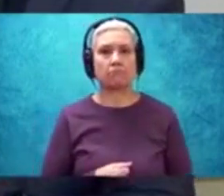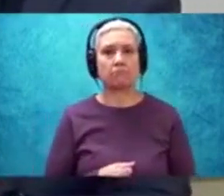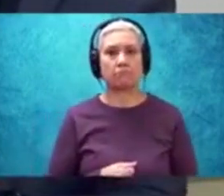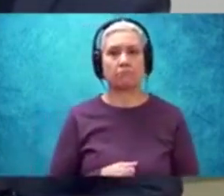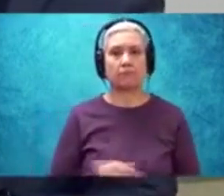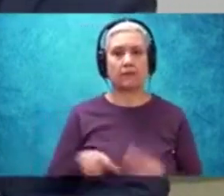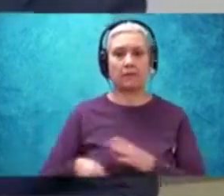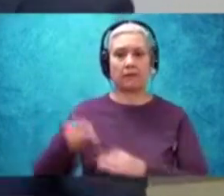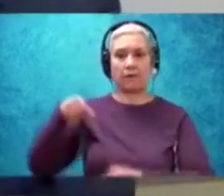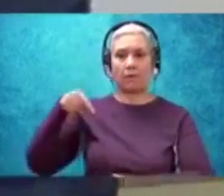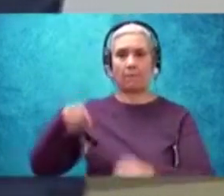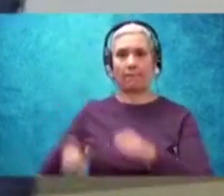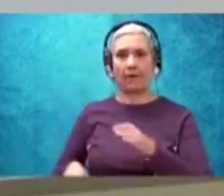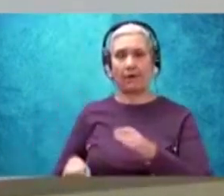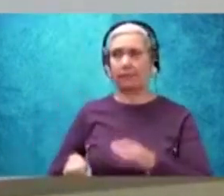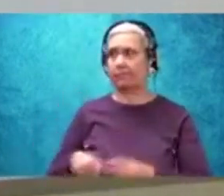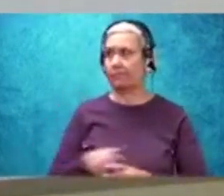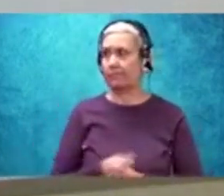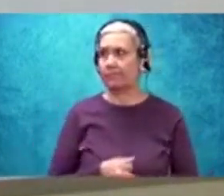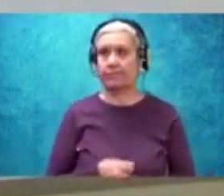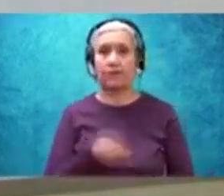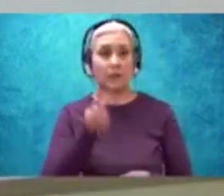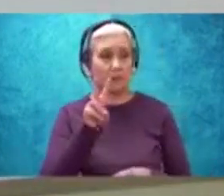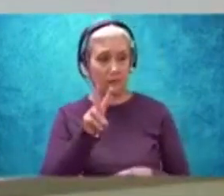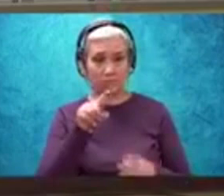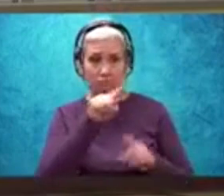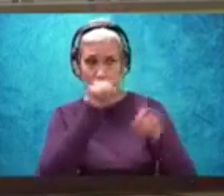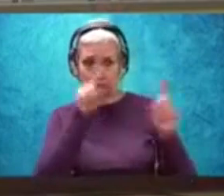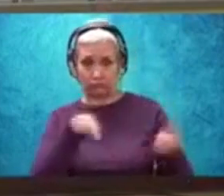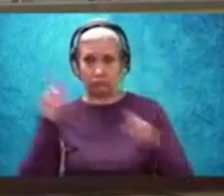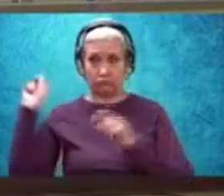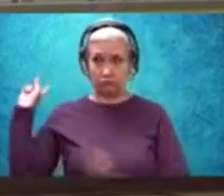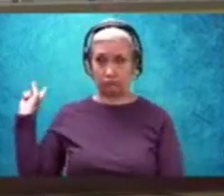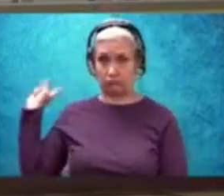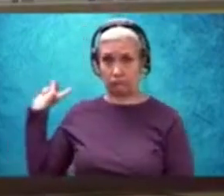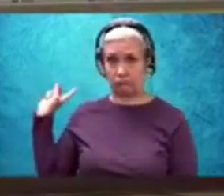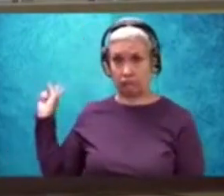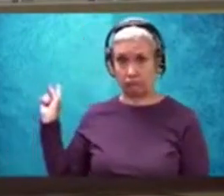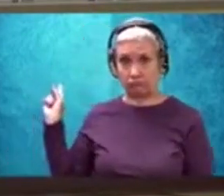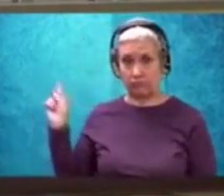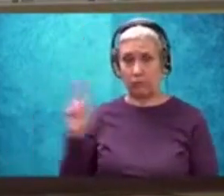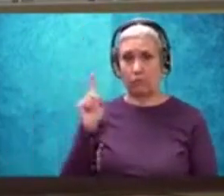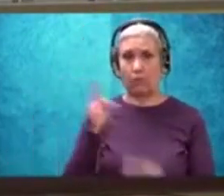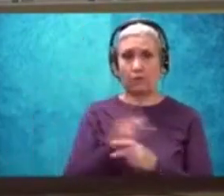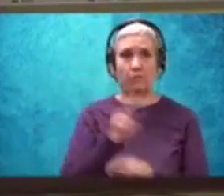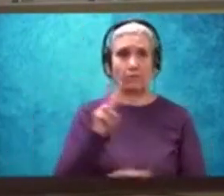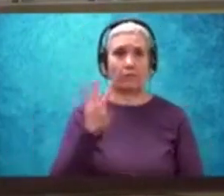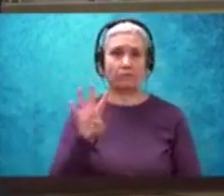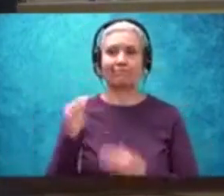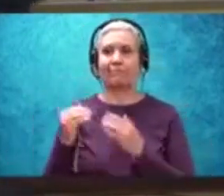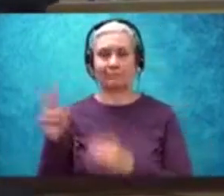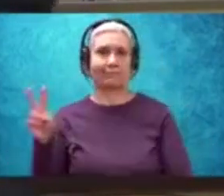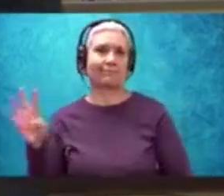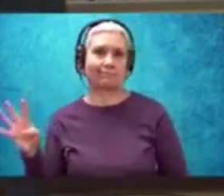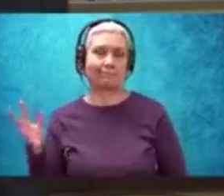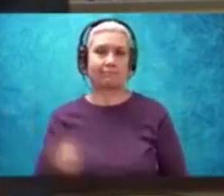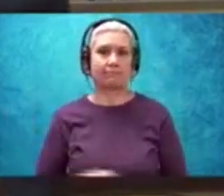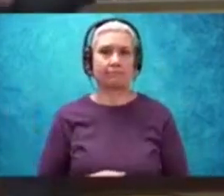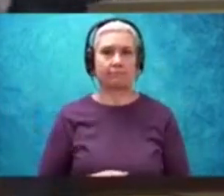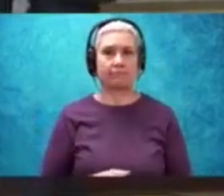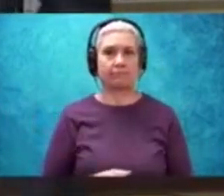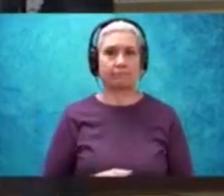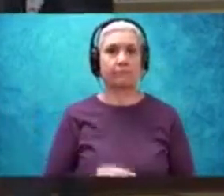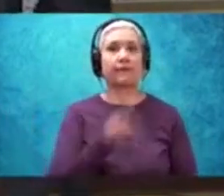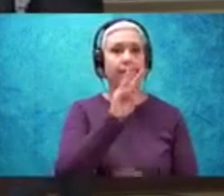we go back one slide, these two area models. Again, if I multiply 1 times 24, I get 24. And that's